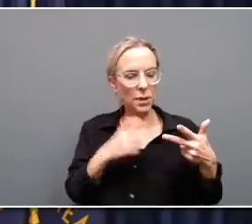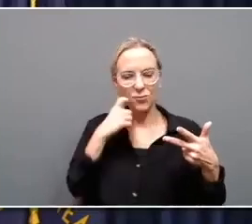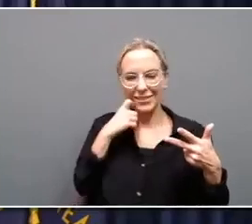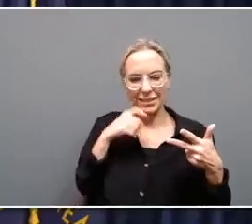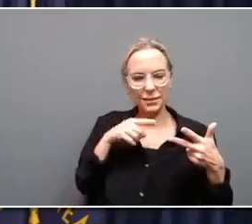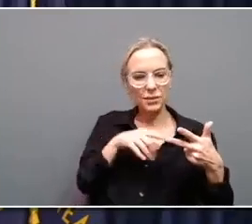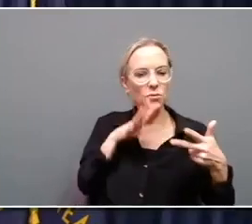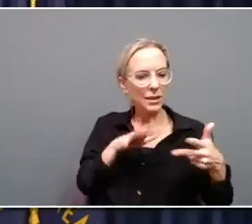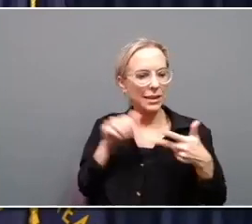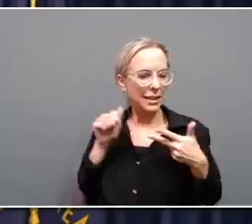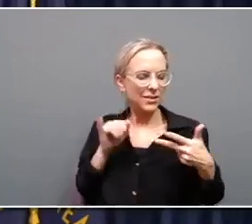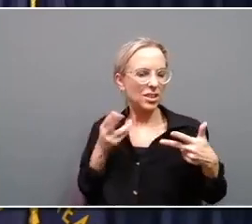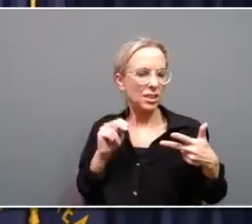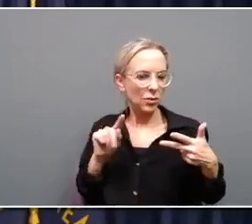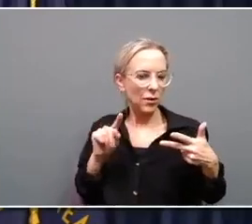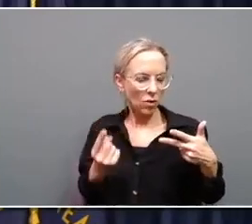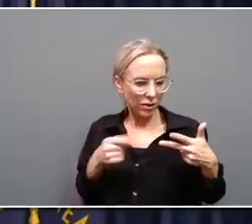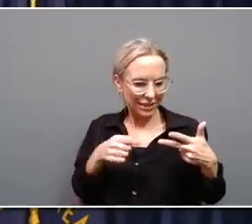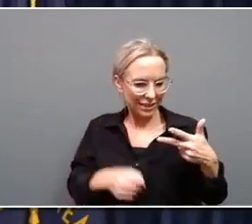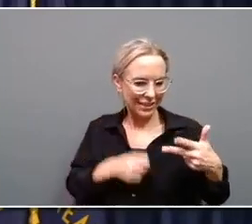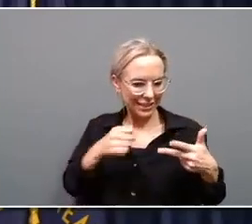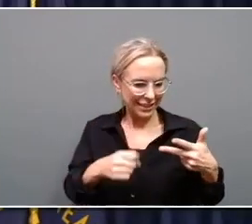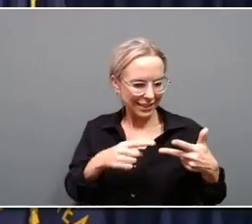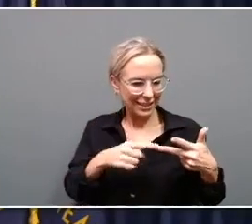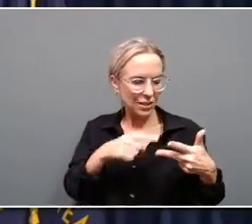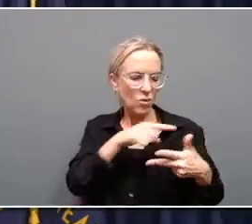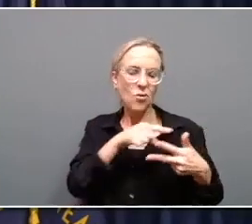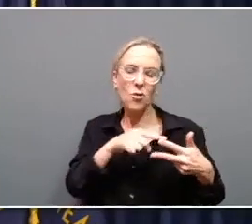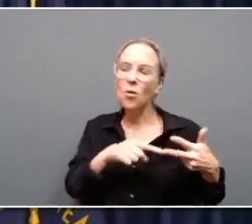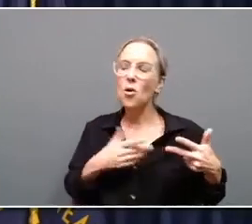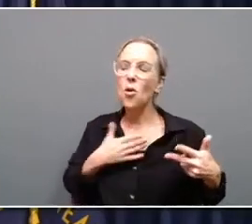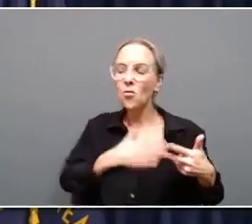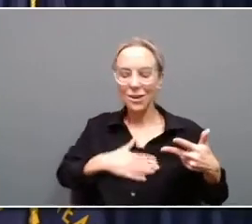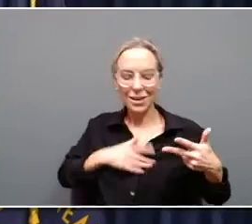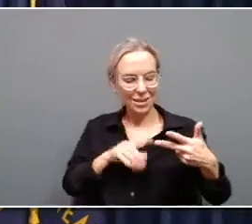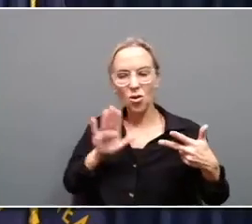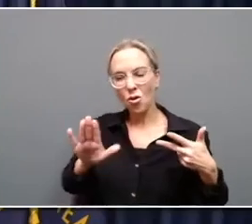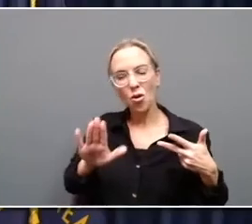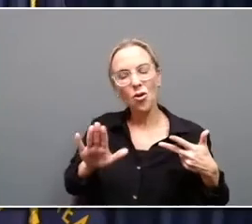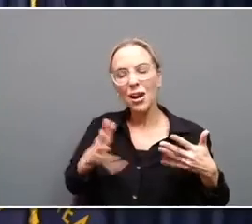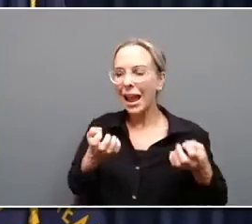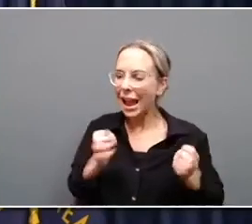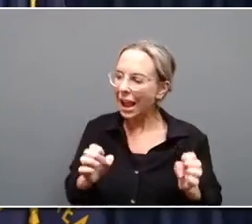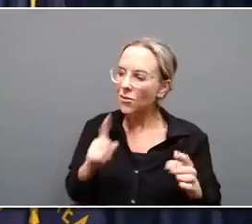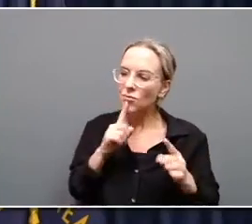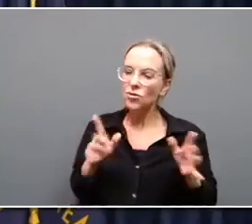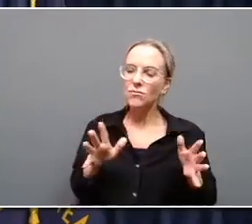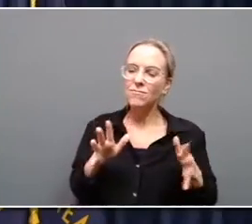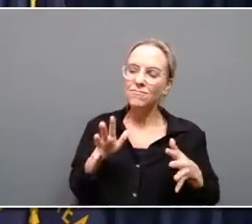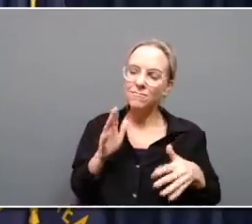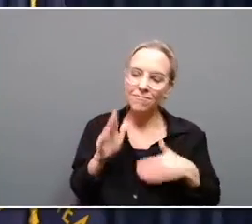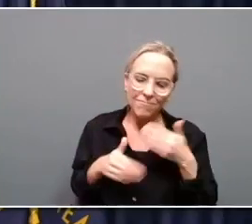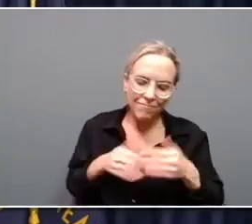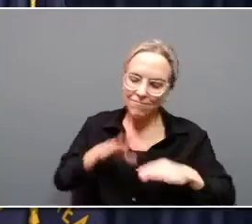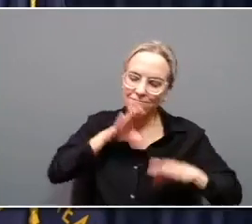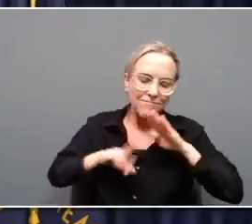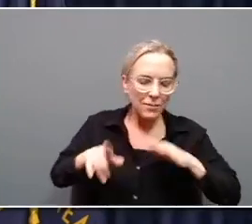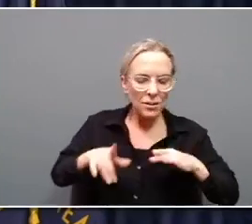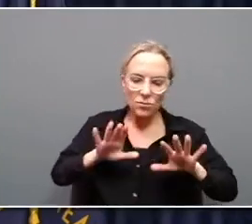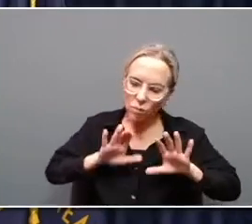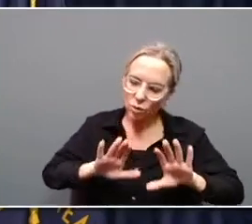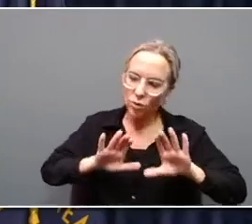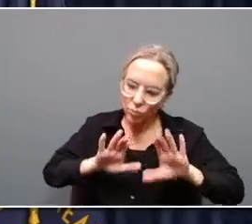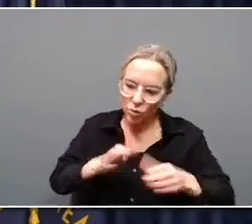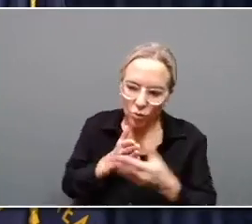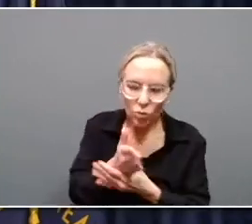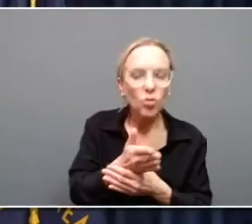1st this coming year. We appreciate all of her efforts in pushing through pre-existing challenges and helping us make some of the